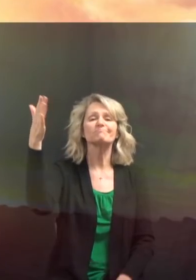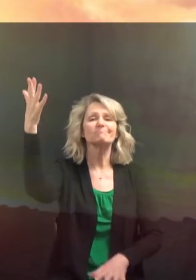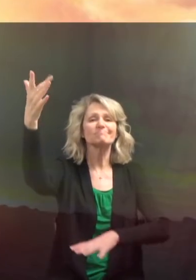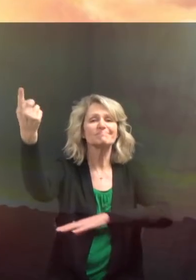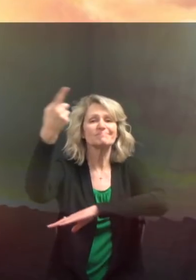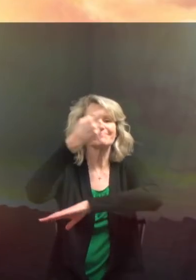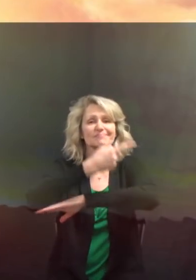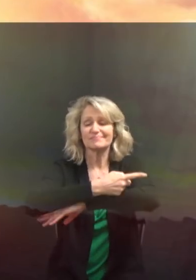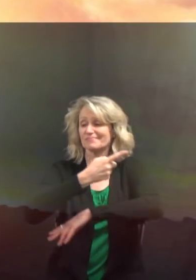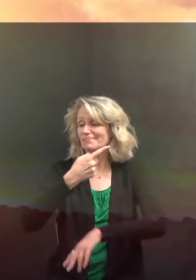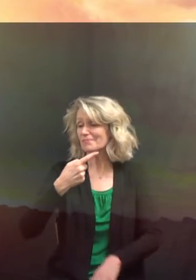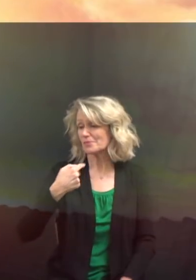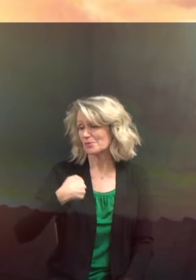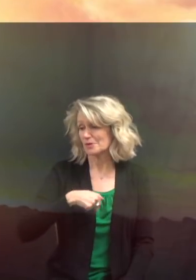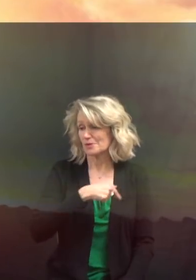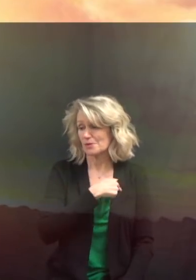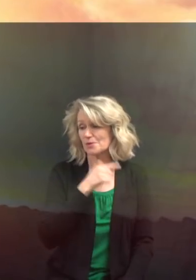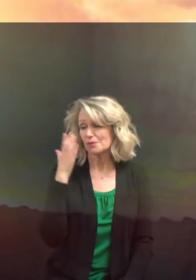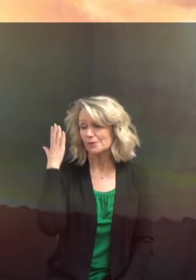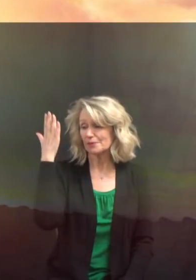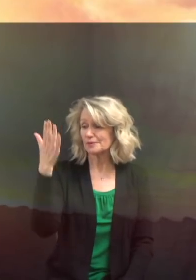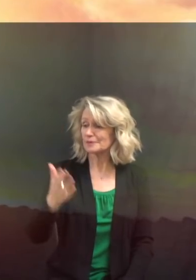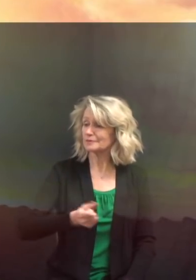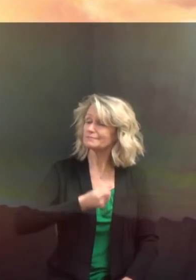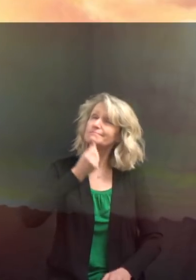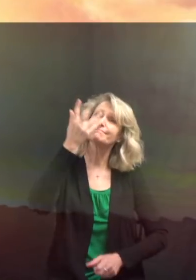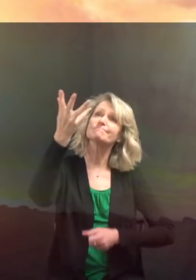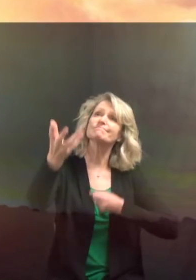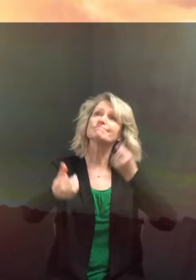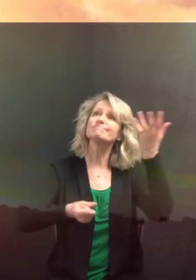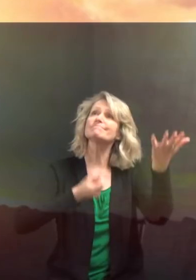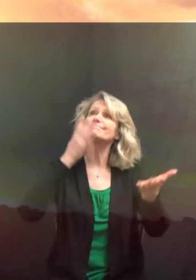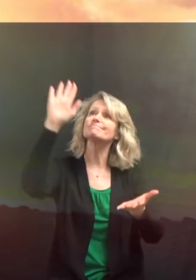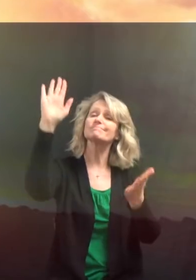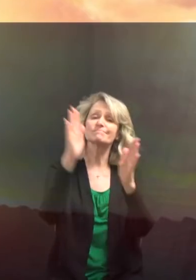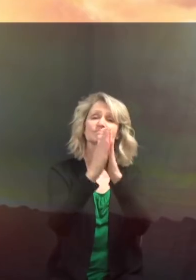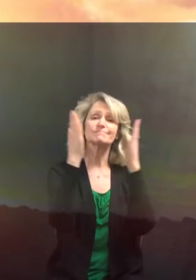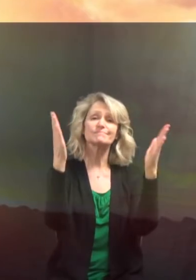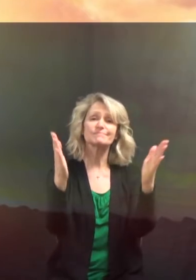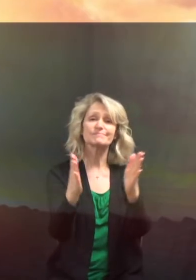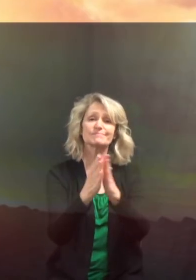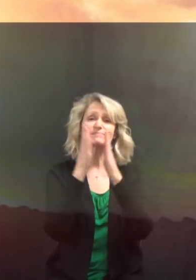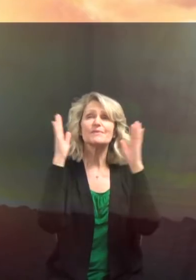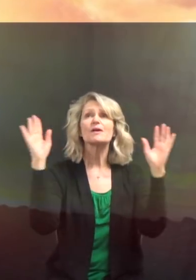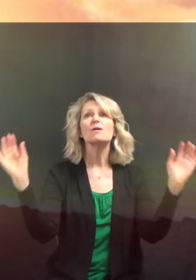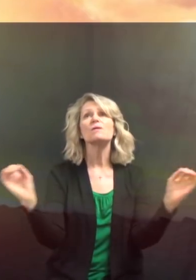forevermore. For endless days we will sing